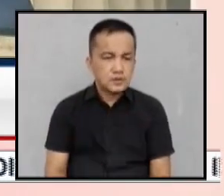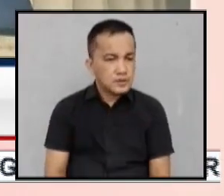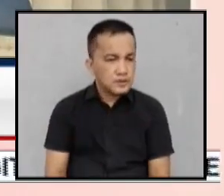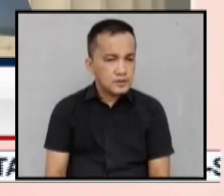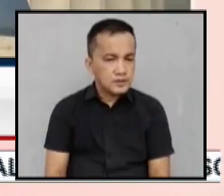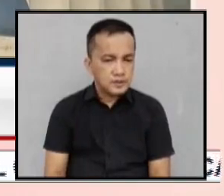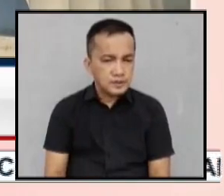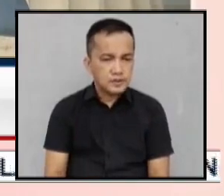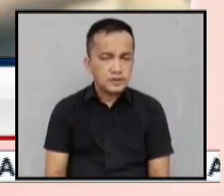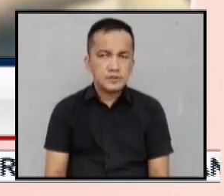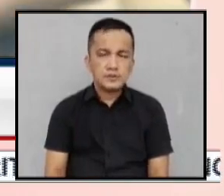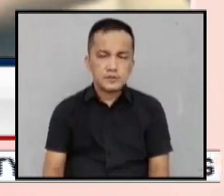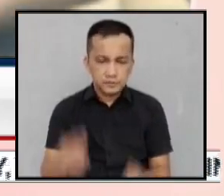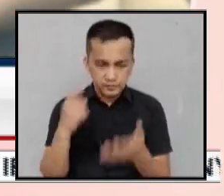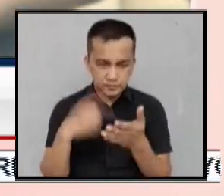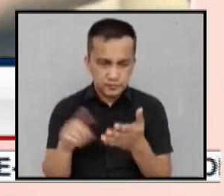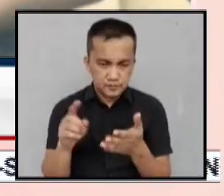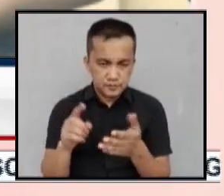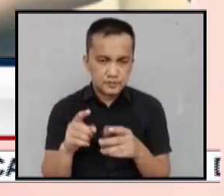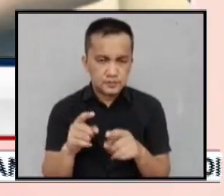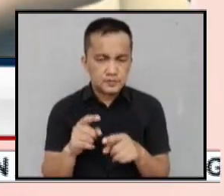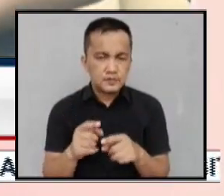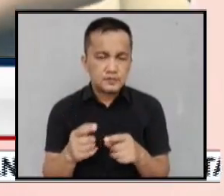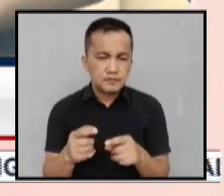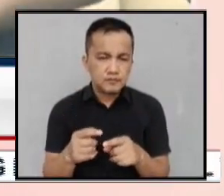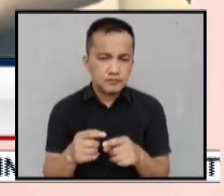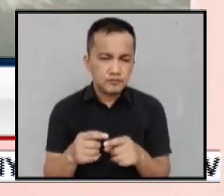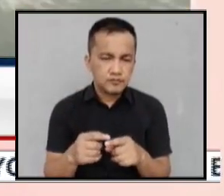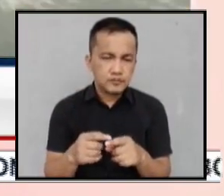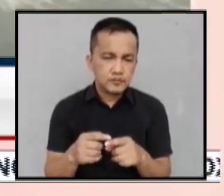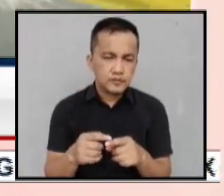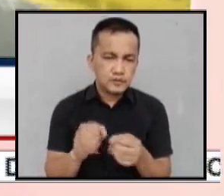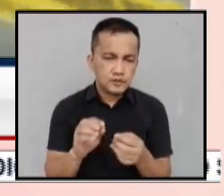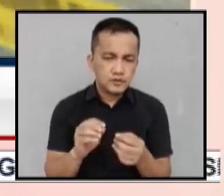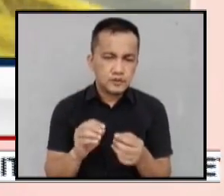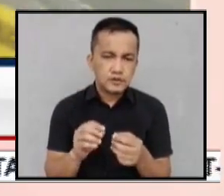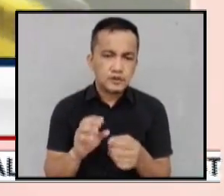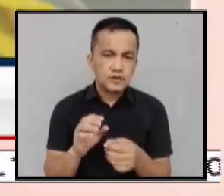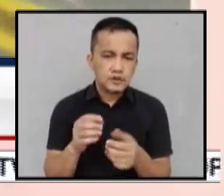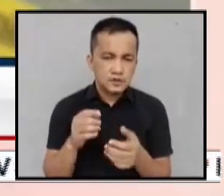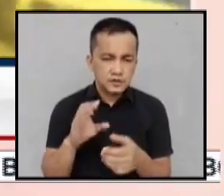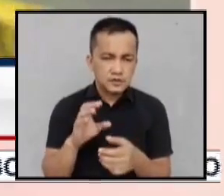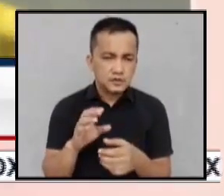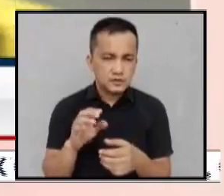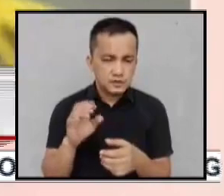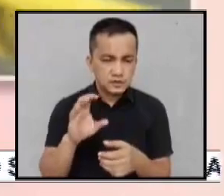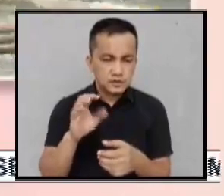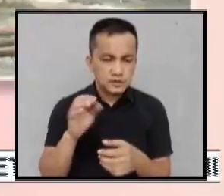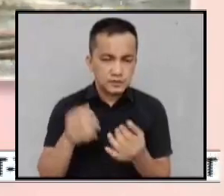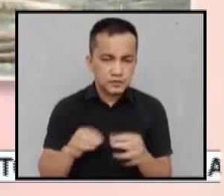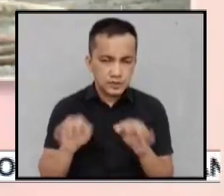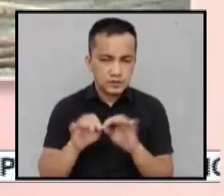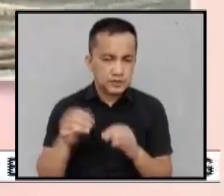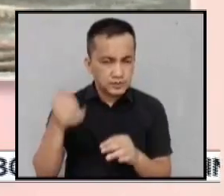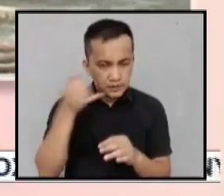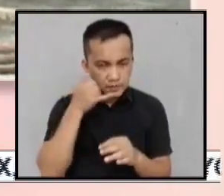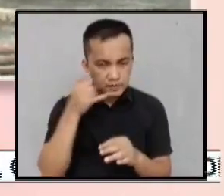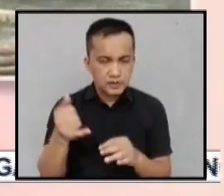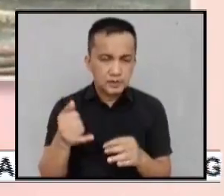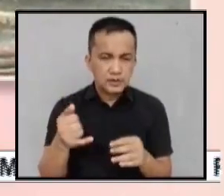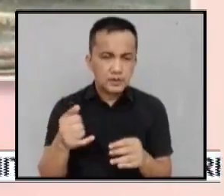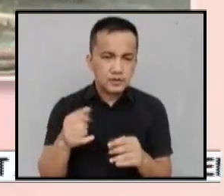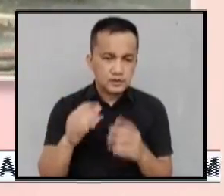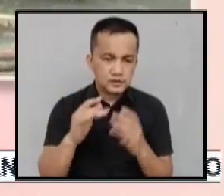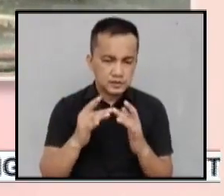kuryente, alawang telepono, cellphone po tayo at ang internet po wala pa ho lahat.